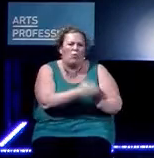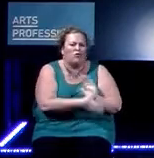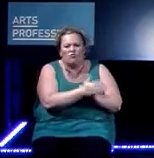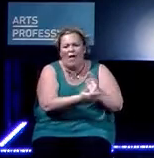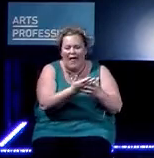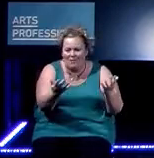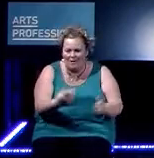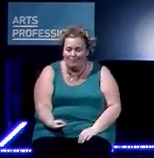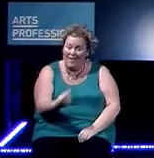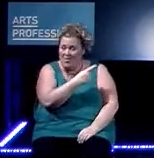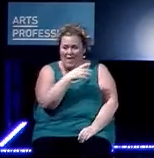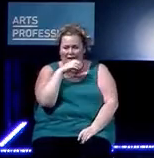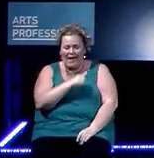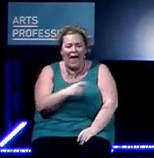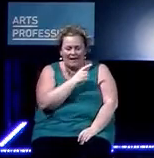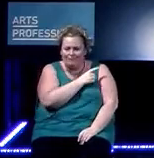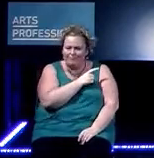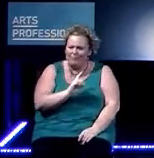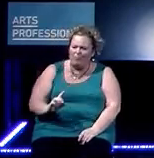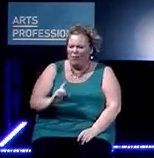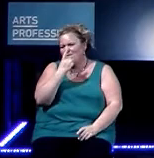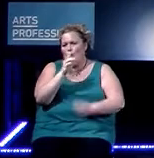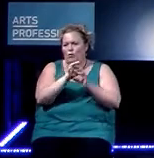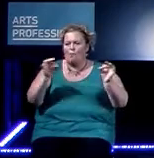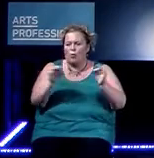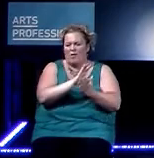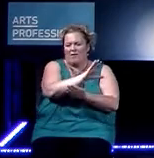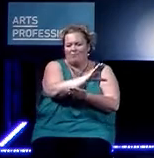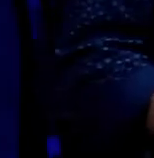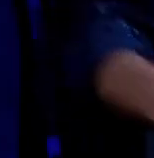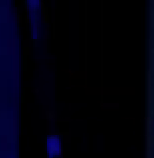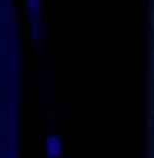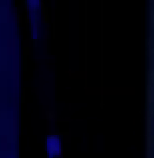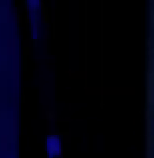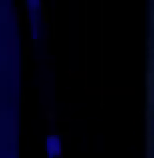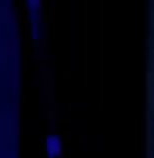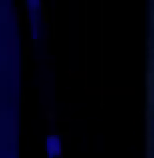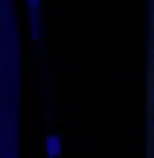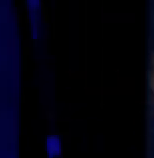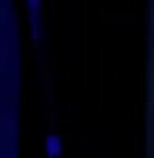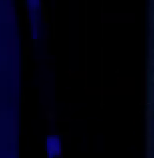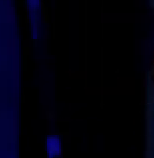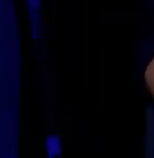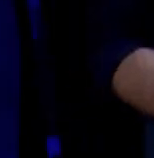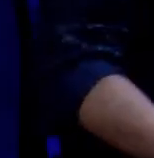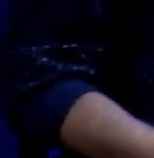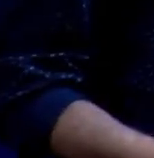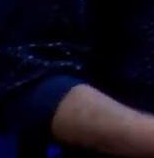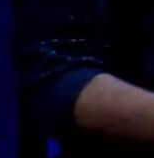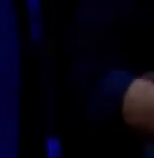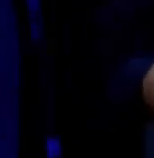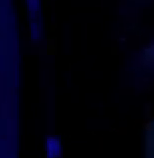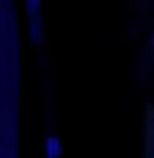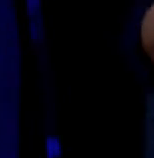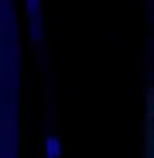guy, one of the first kind of music industry pirates. His name was Thomas Edison, and he invented this machine here, which is a phonographic record